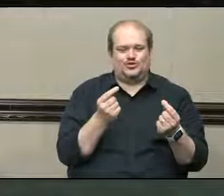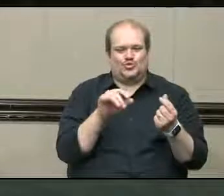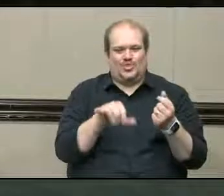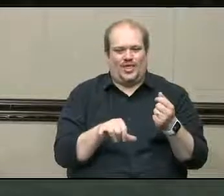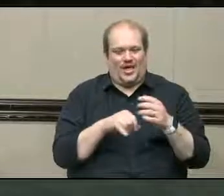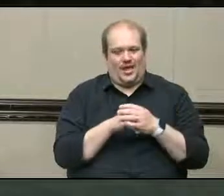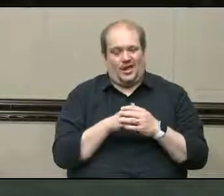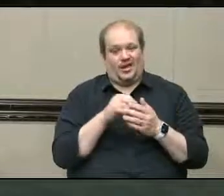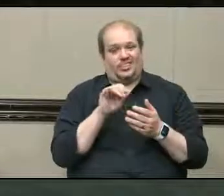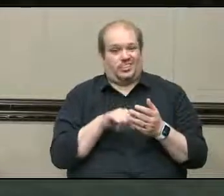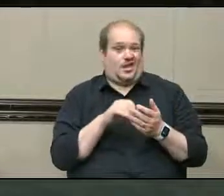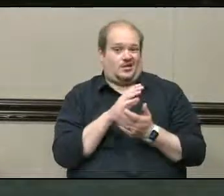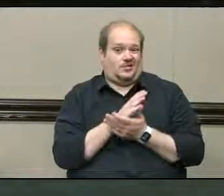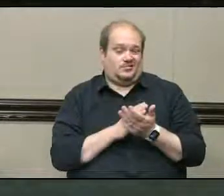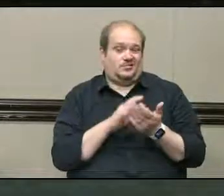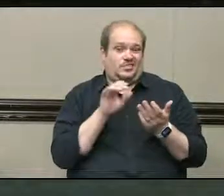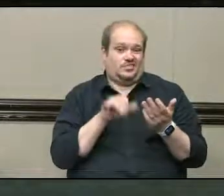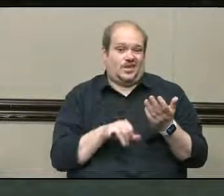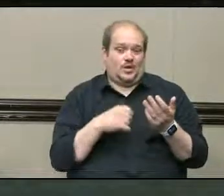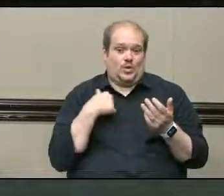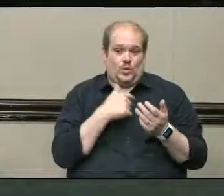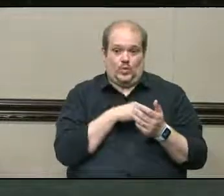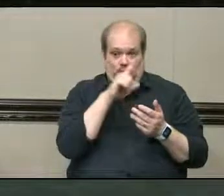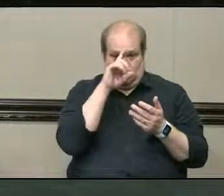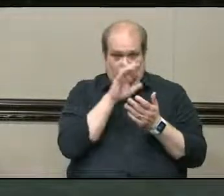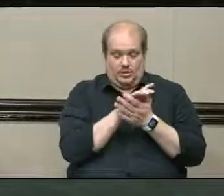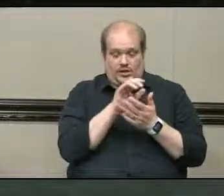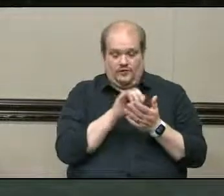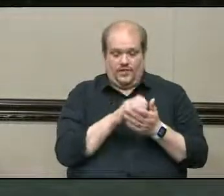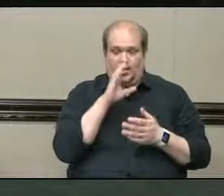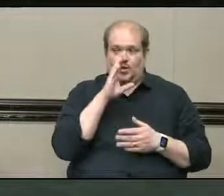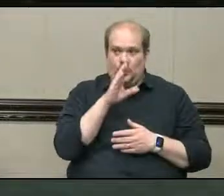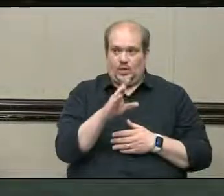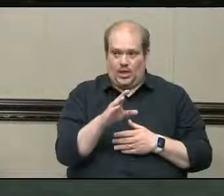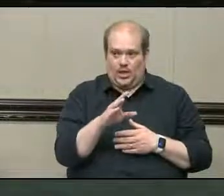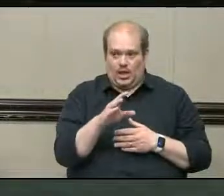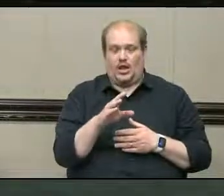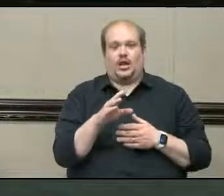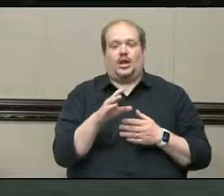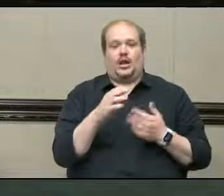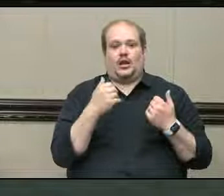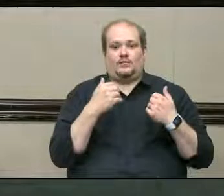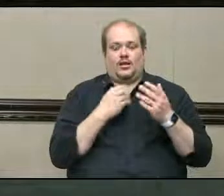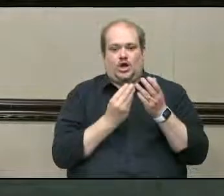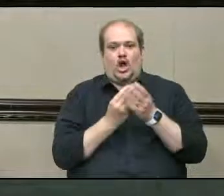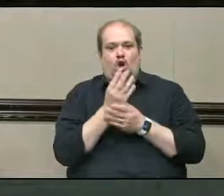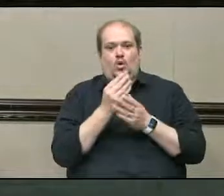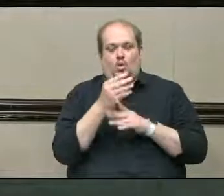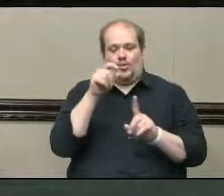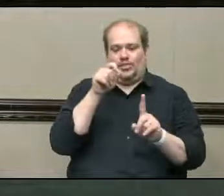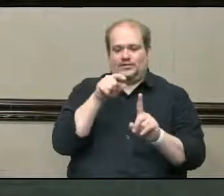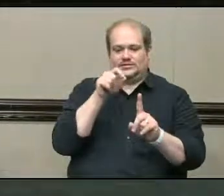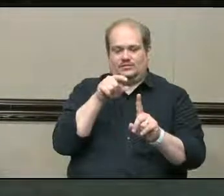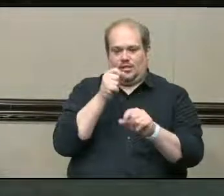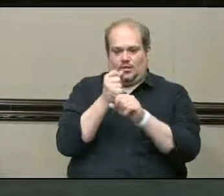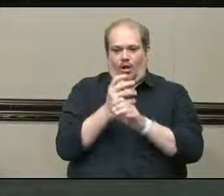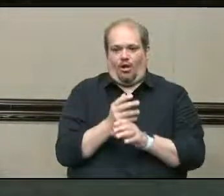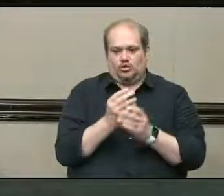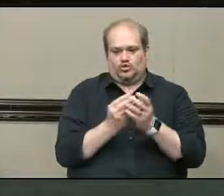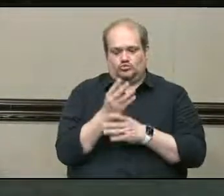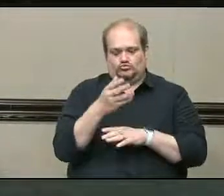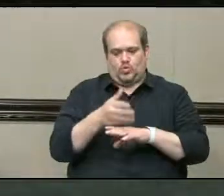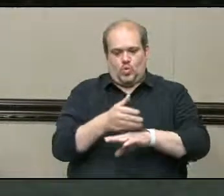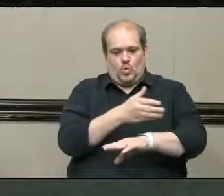that in that aspect, and and we do believe that it's going to be, a growth stimulant in